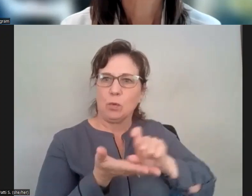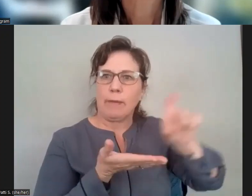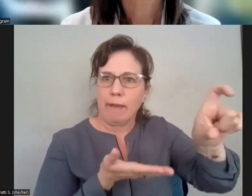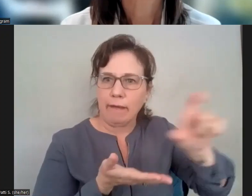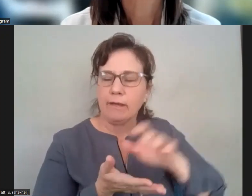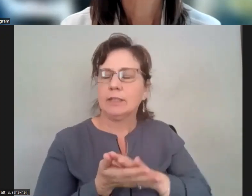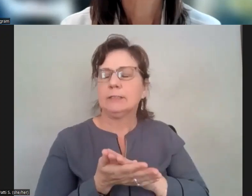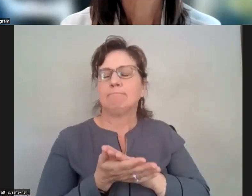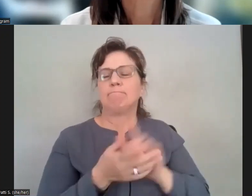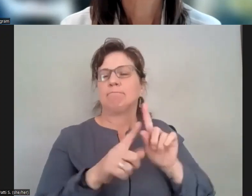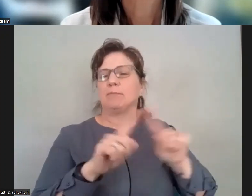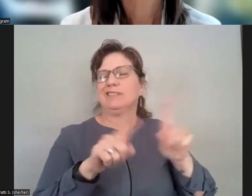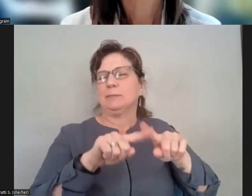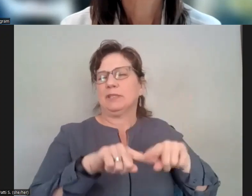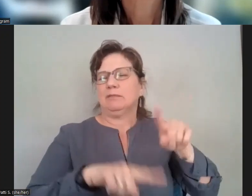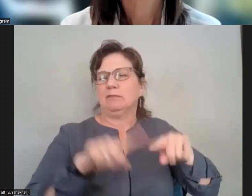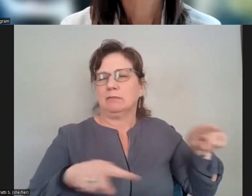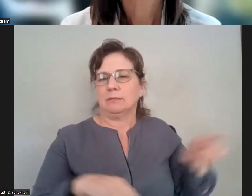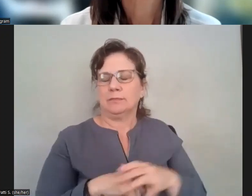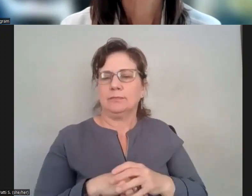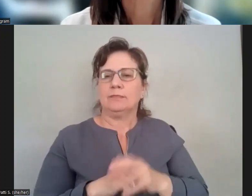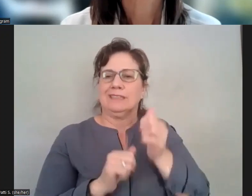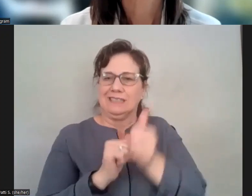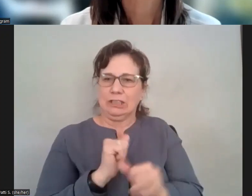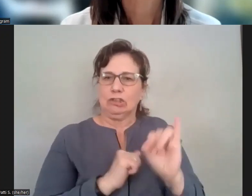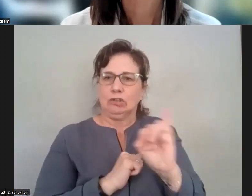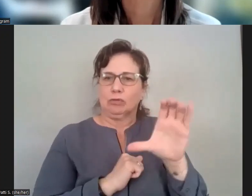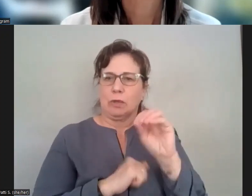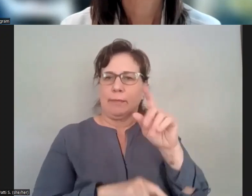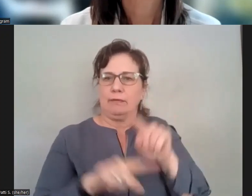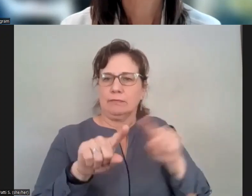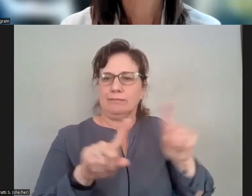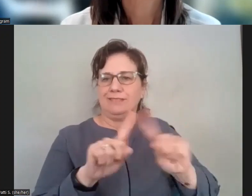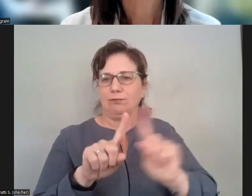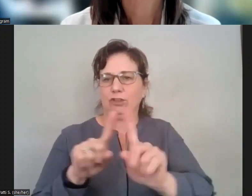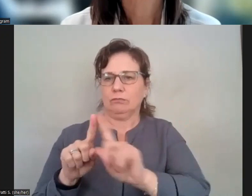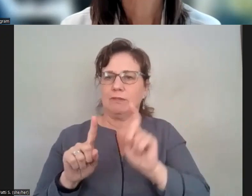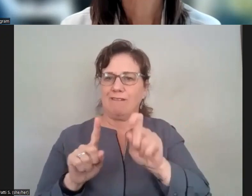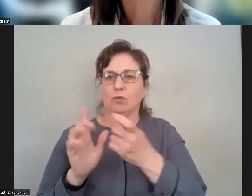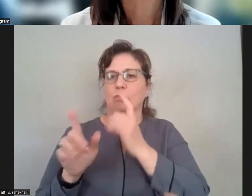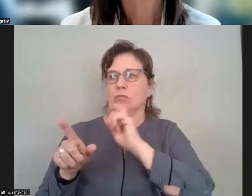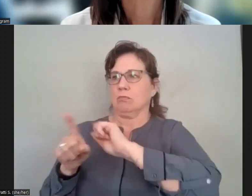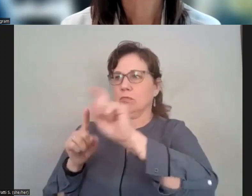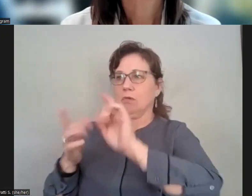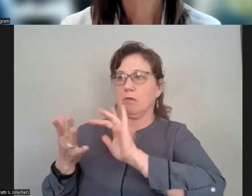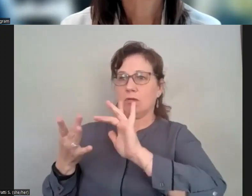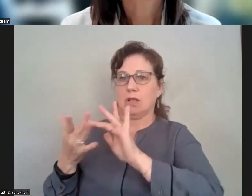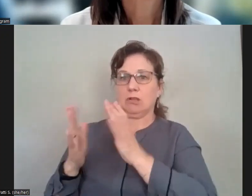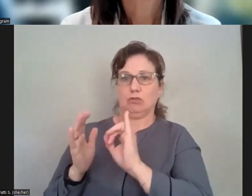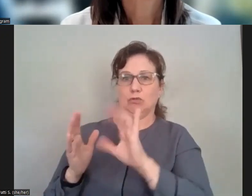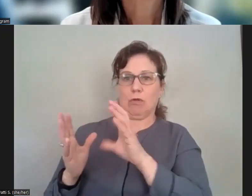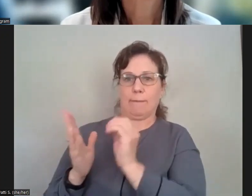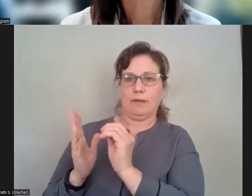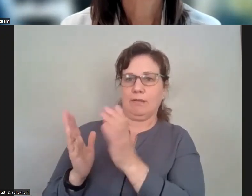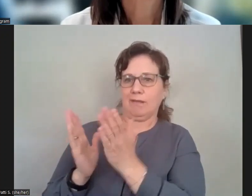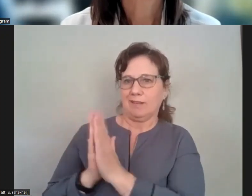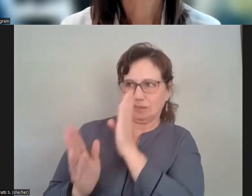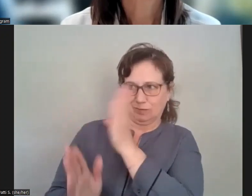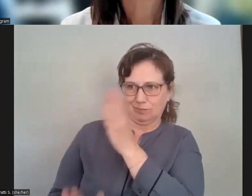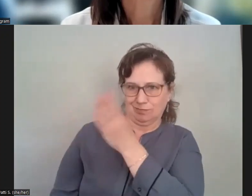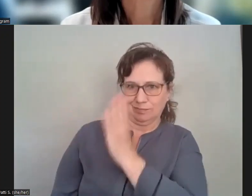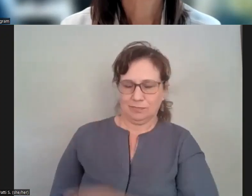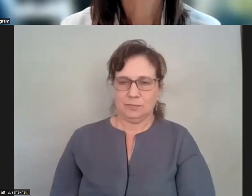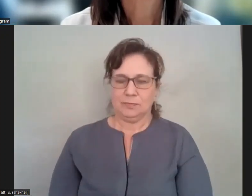vary, and every insurance company is a little different. So you'll have to check with your insurance company. Okay.